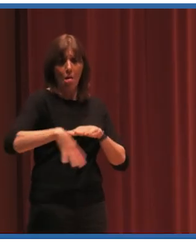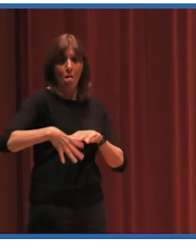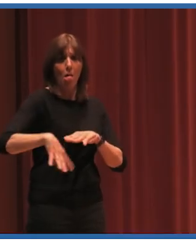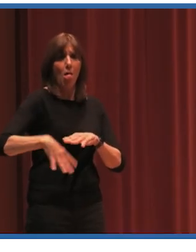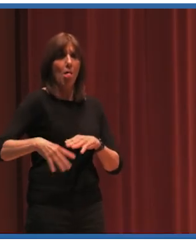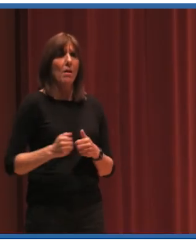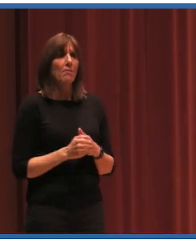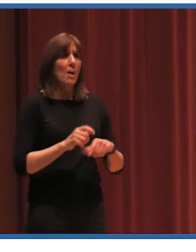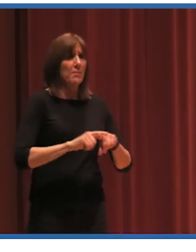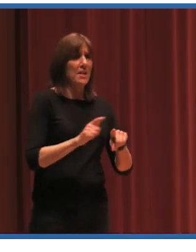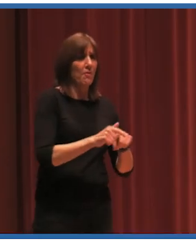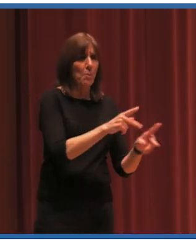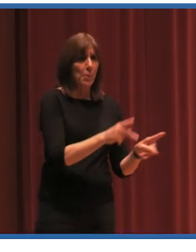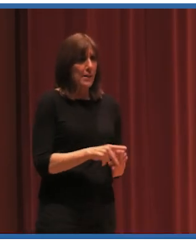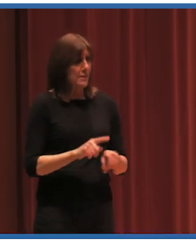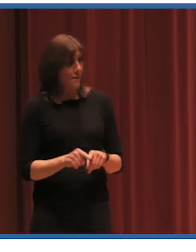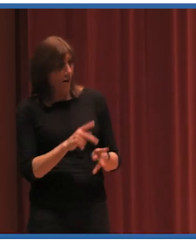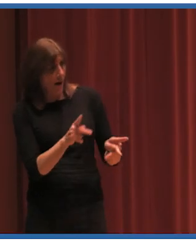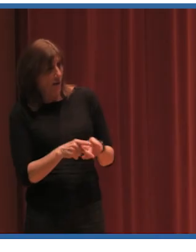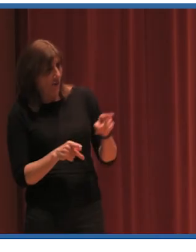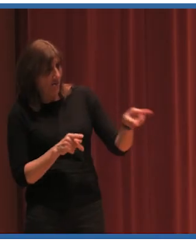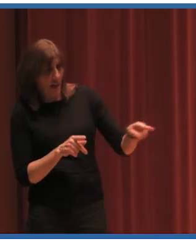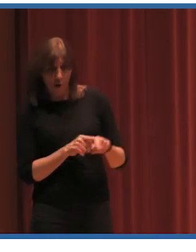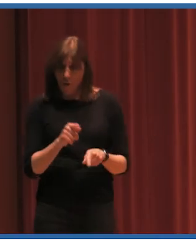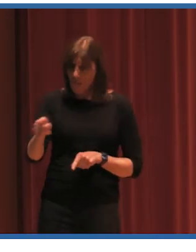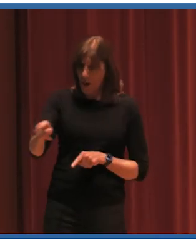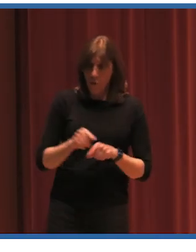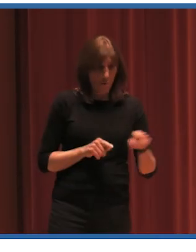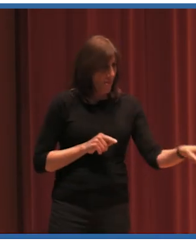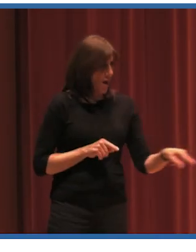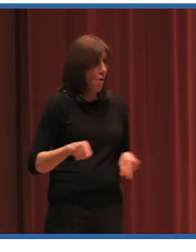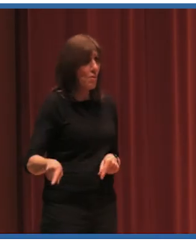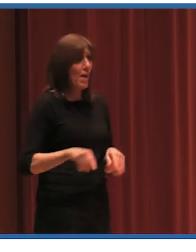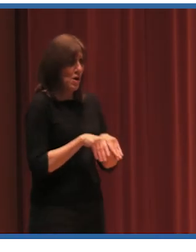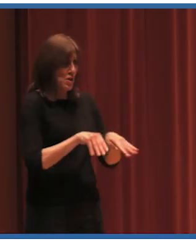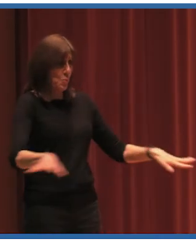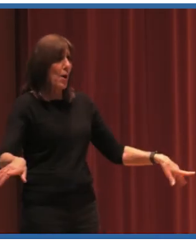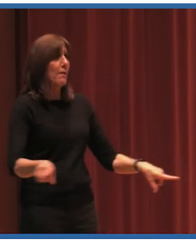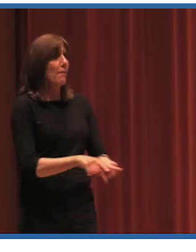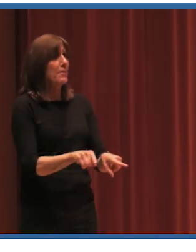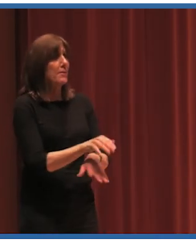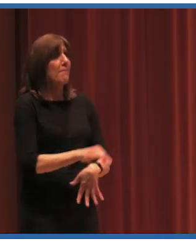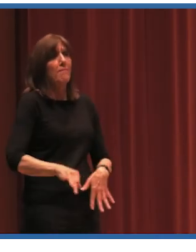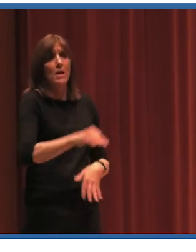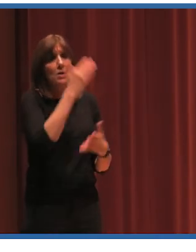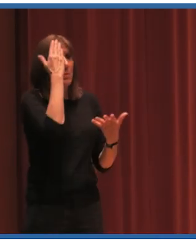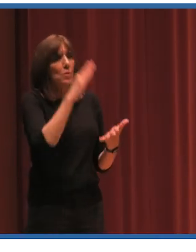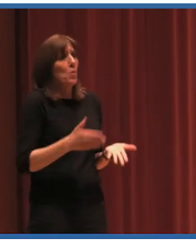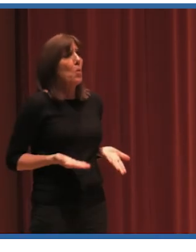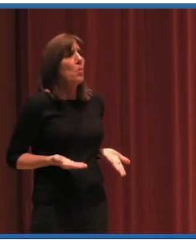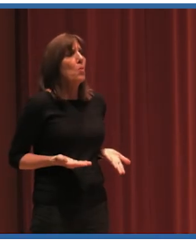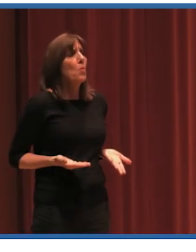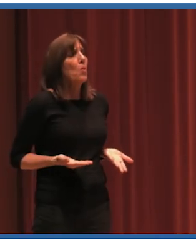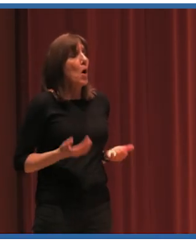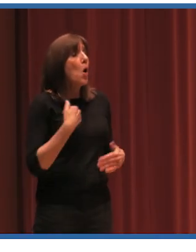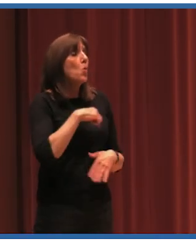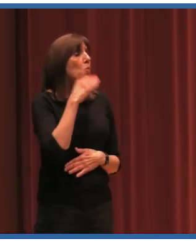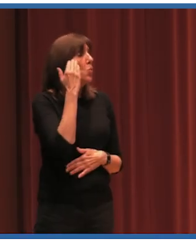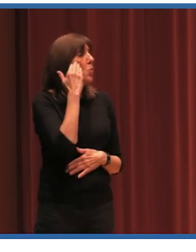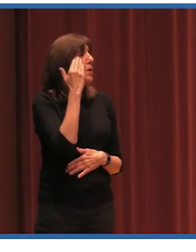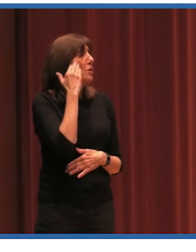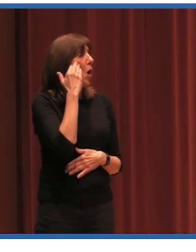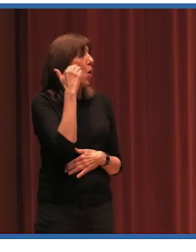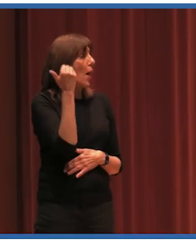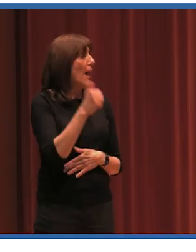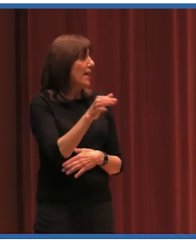different concentrated animal feeding operations are all being spread on the same field. And of course, we know that any